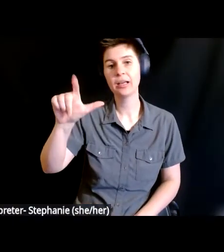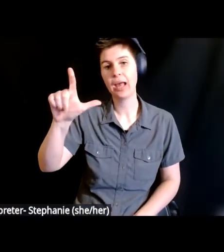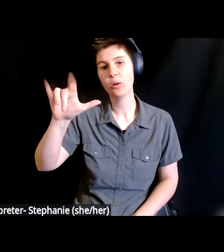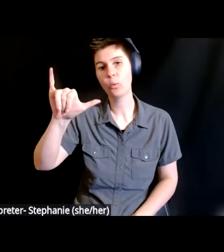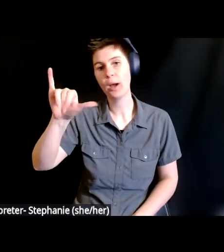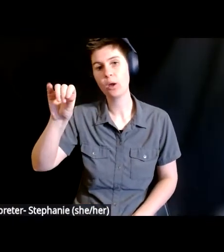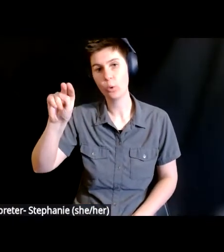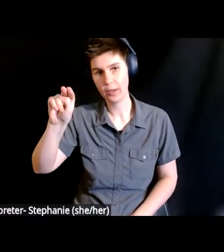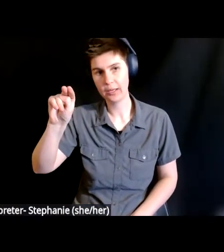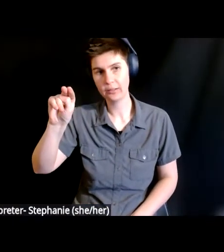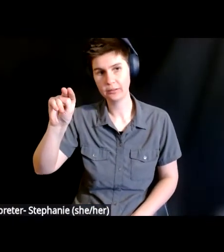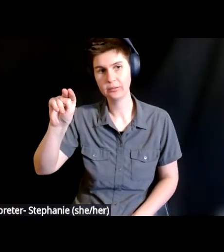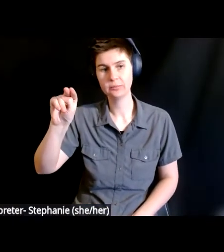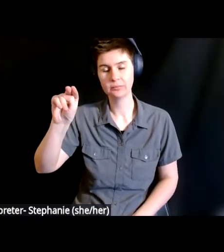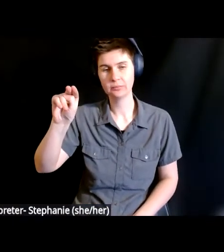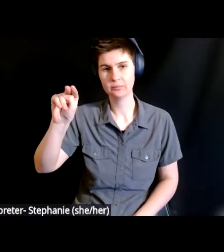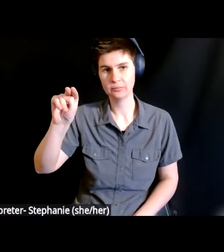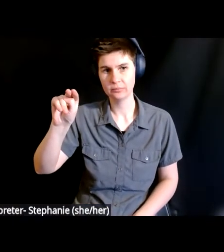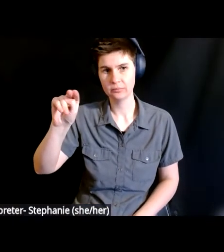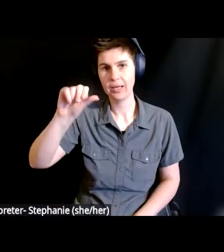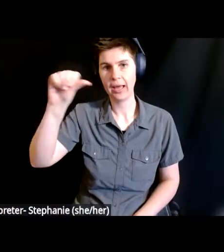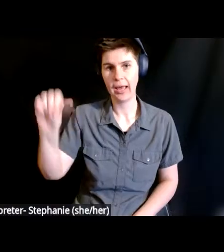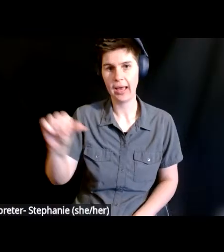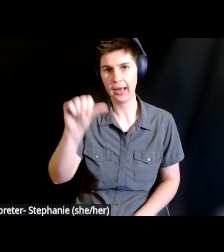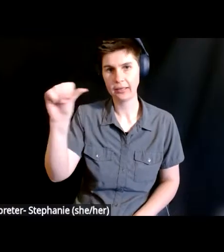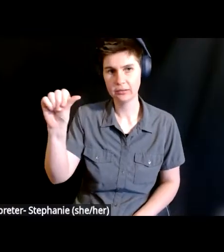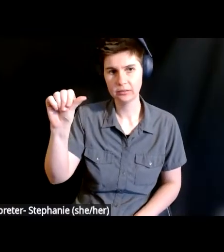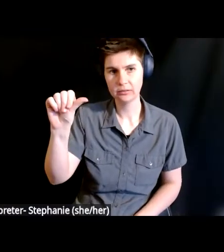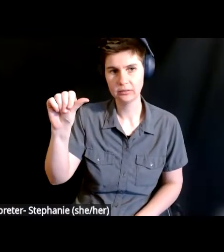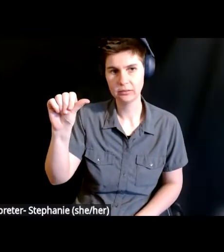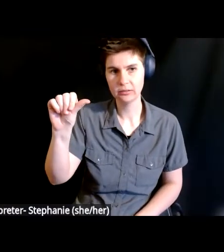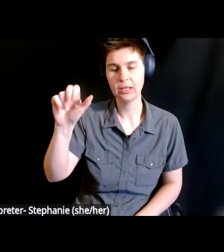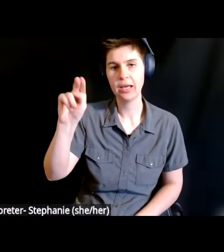Lyon, Alion, at